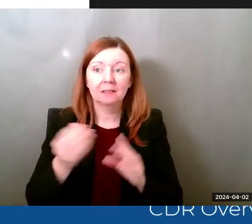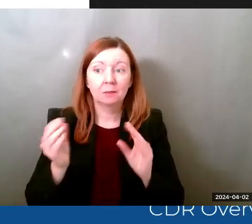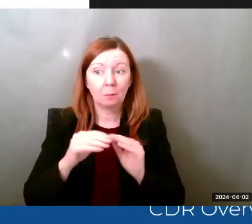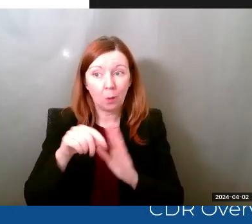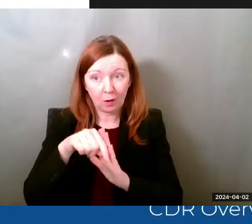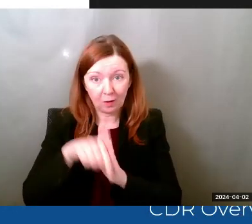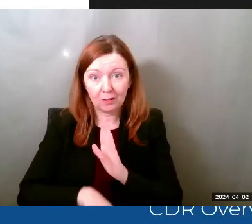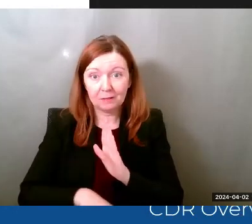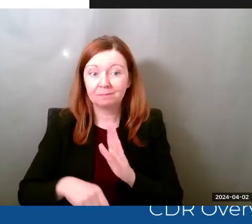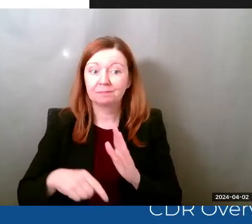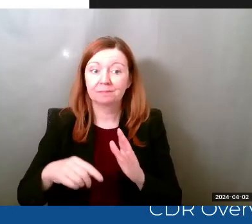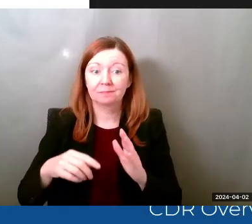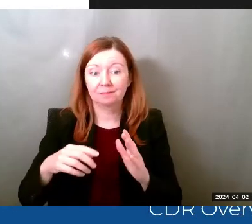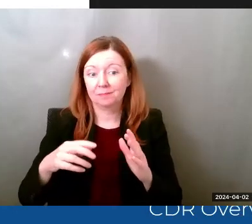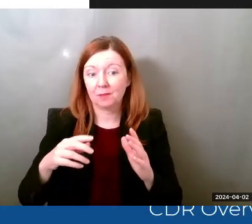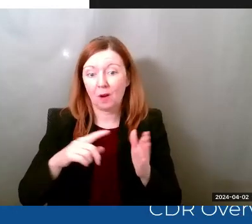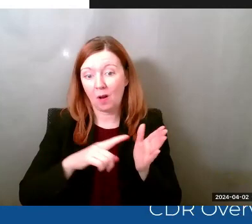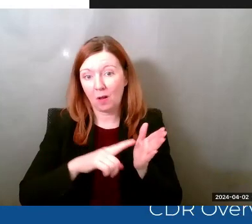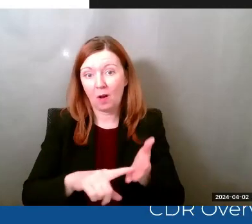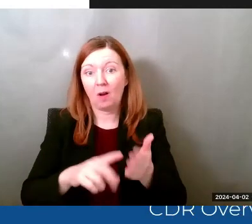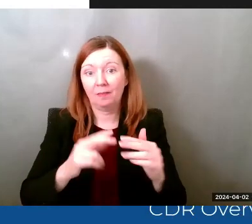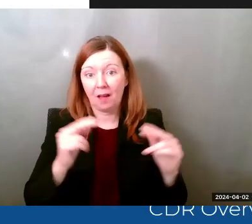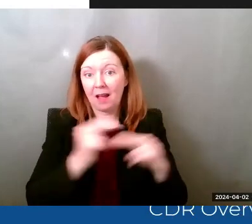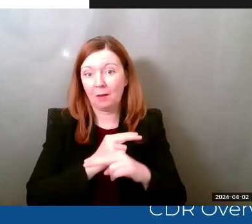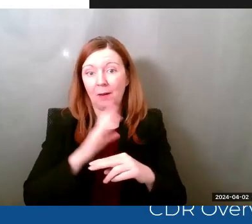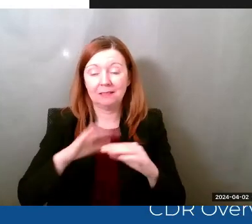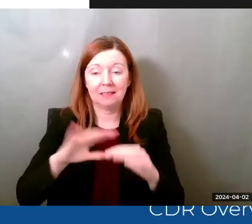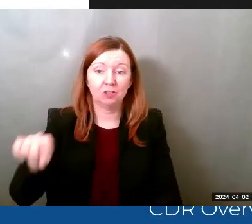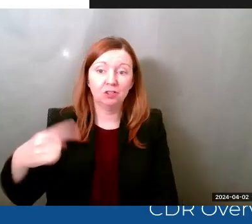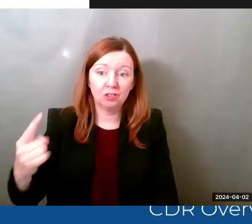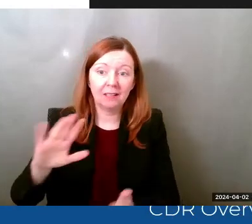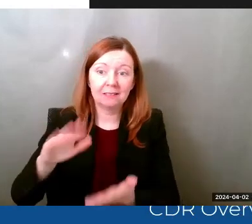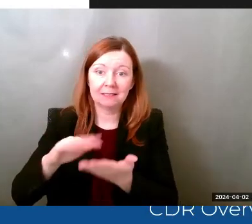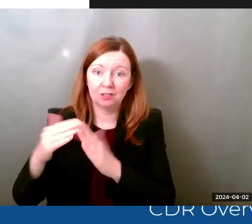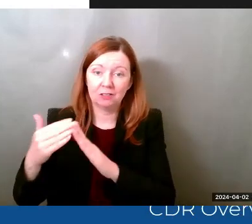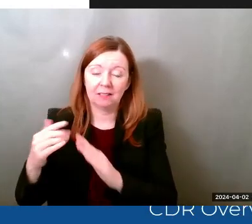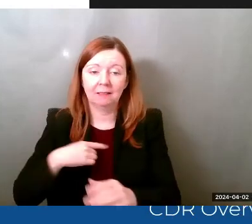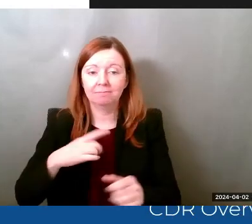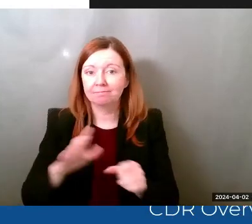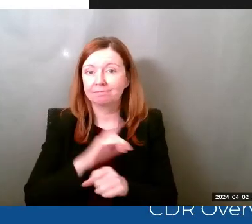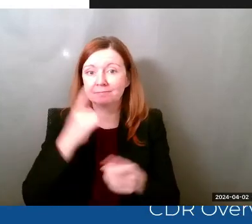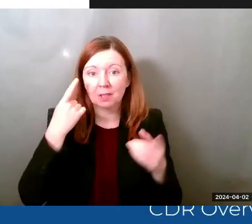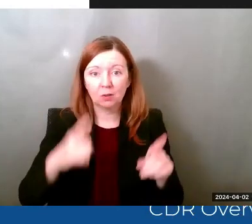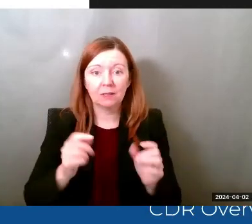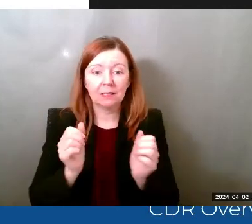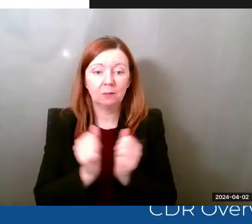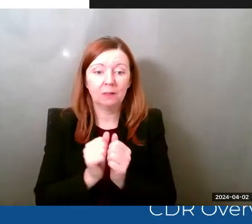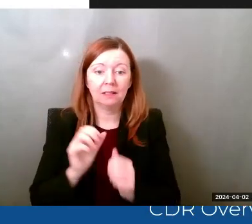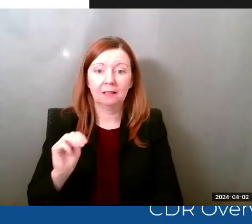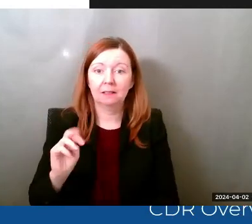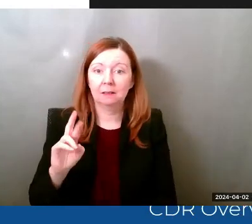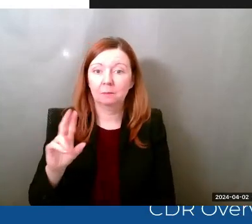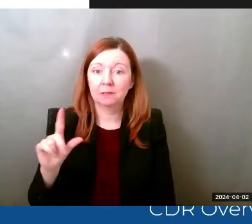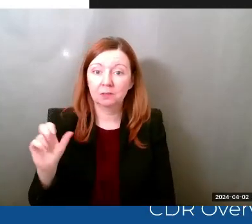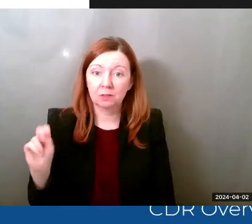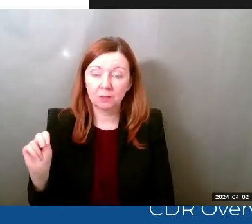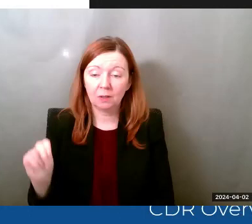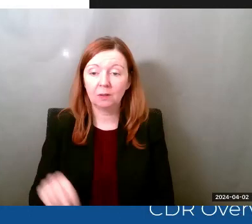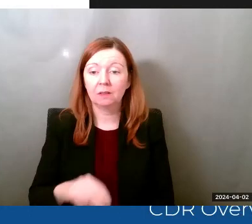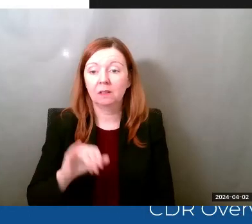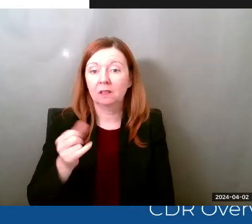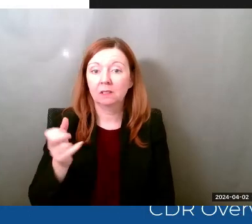further down the highways than Center City. And I completely agree with Mr. Leong, Jackson